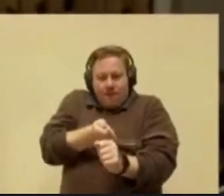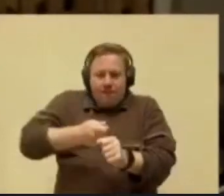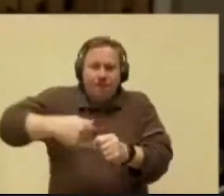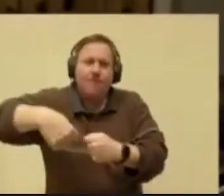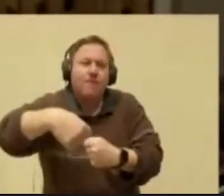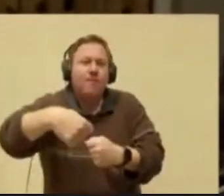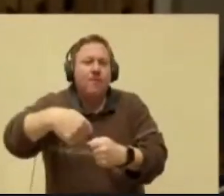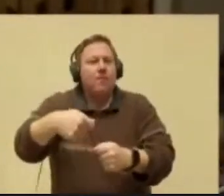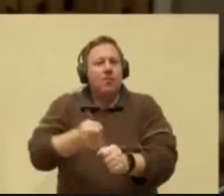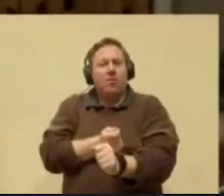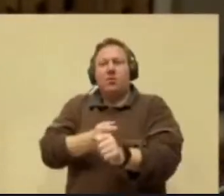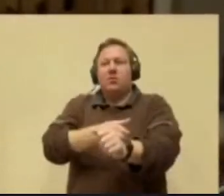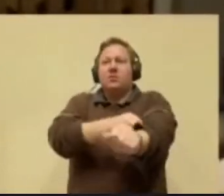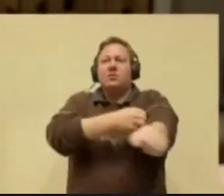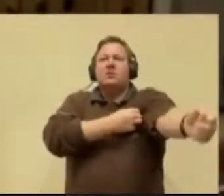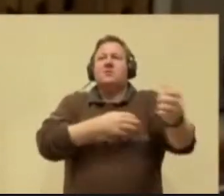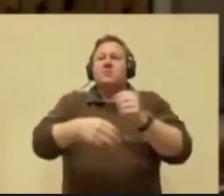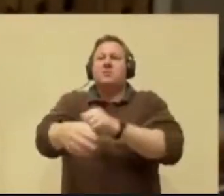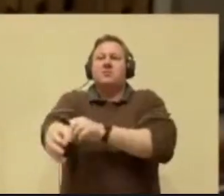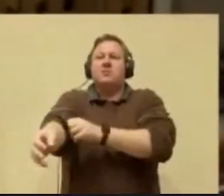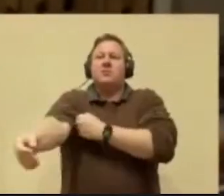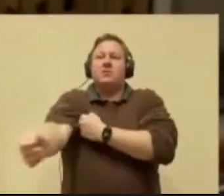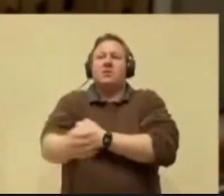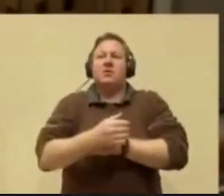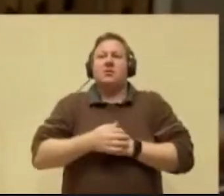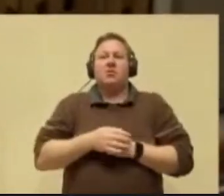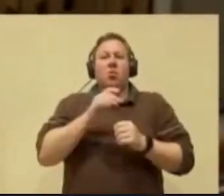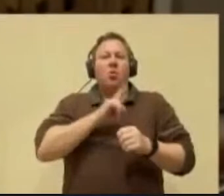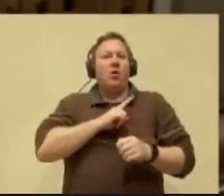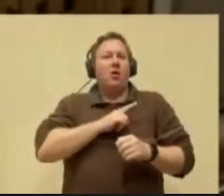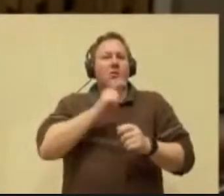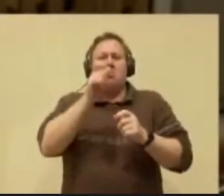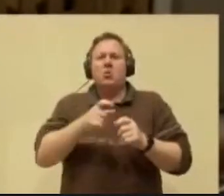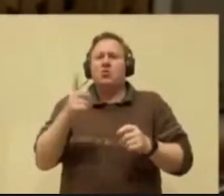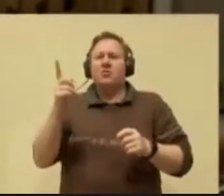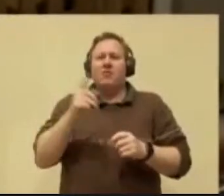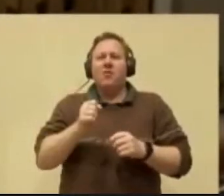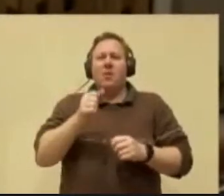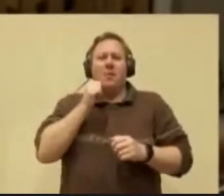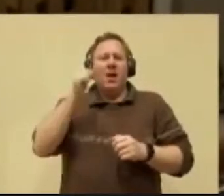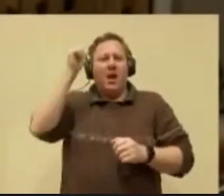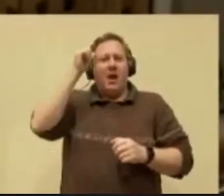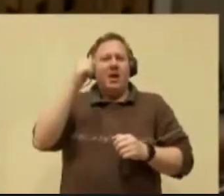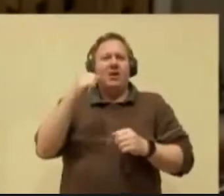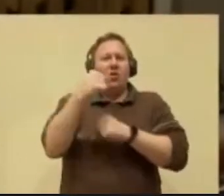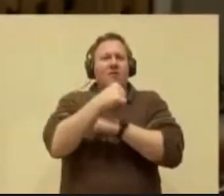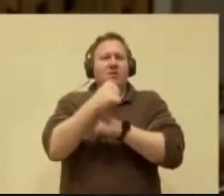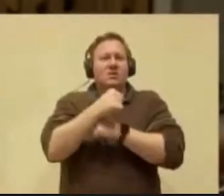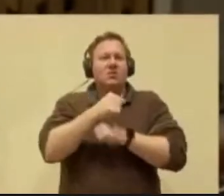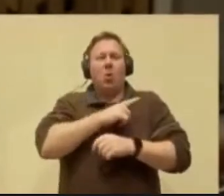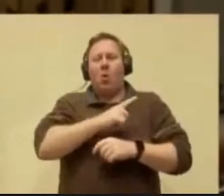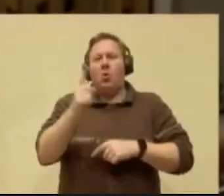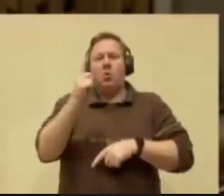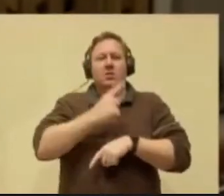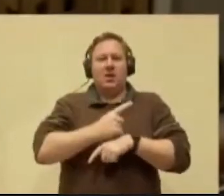because if someone is coming from here office or whatever we do have water for the whole day but during the day